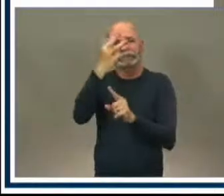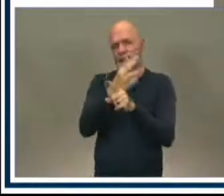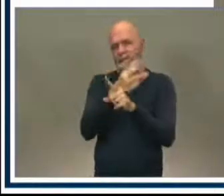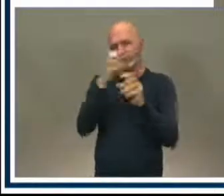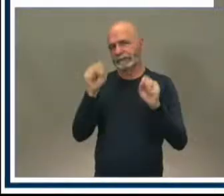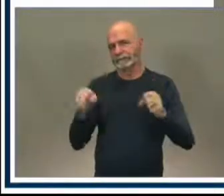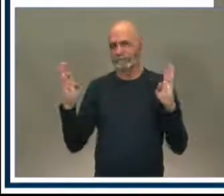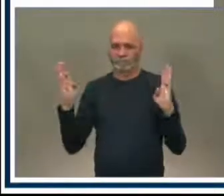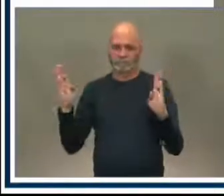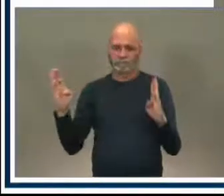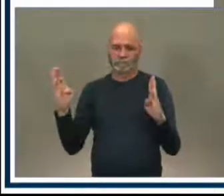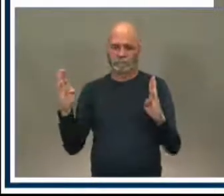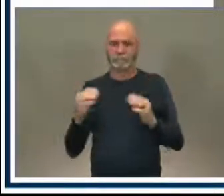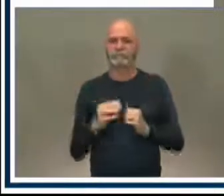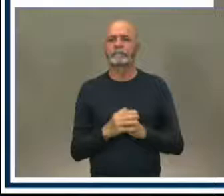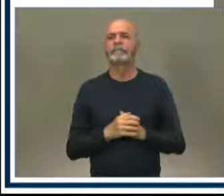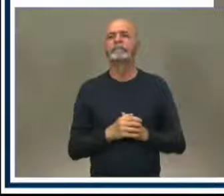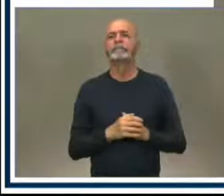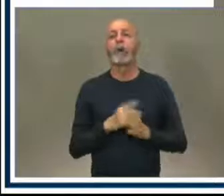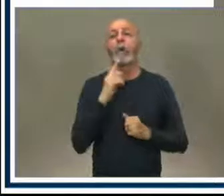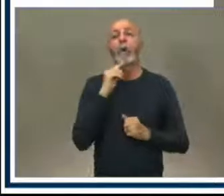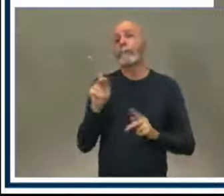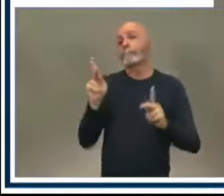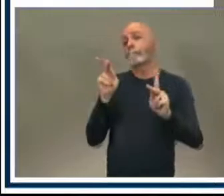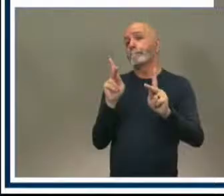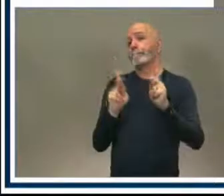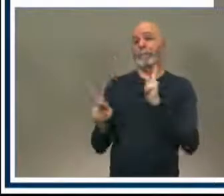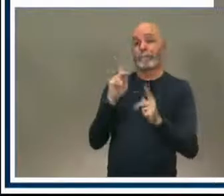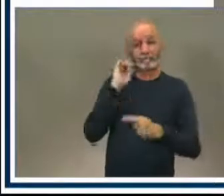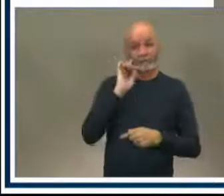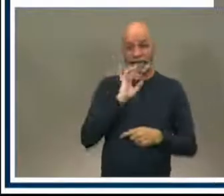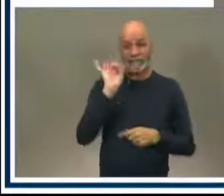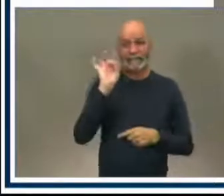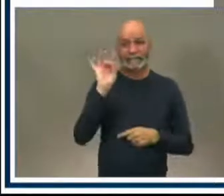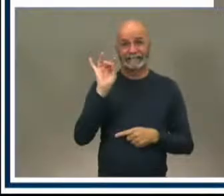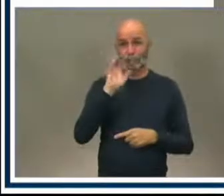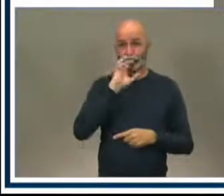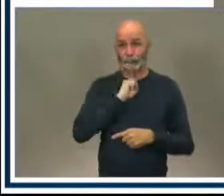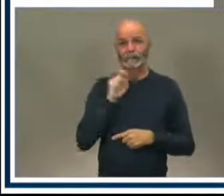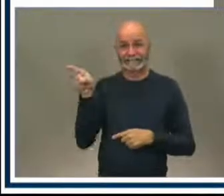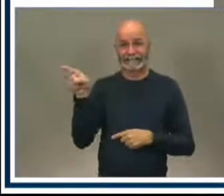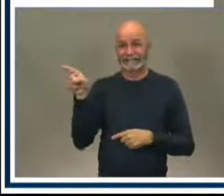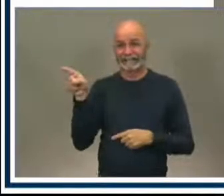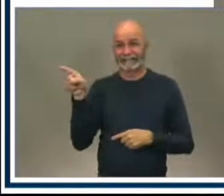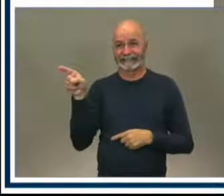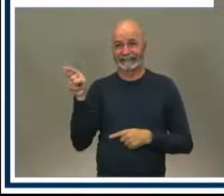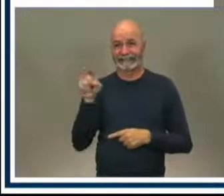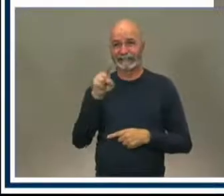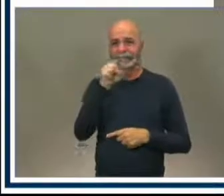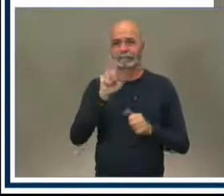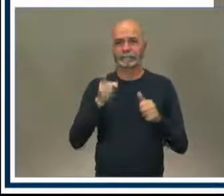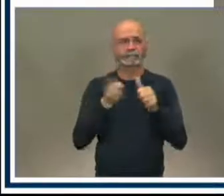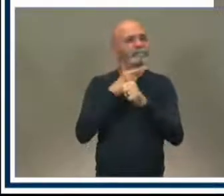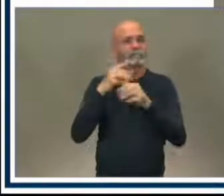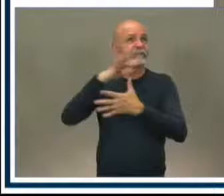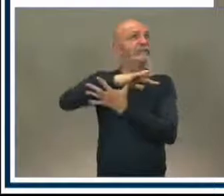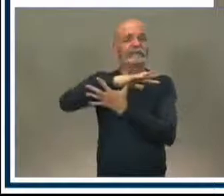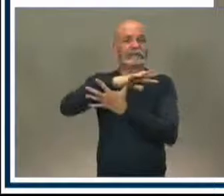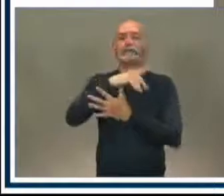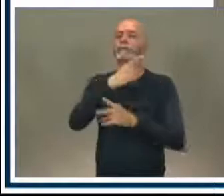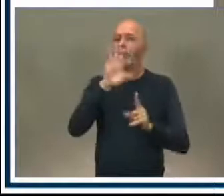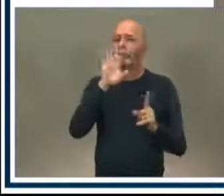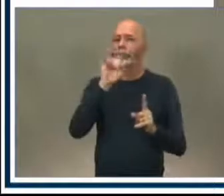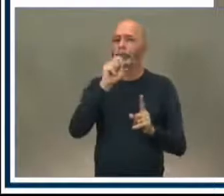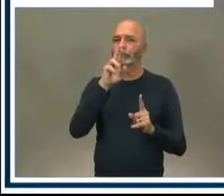are going to be first in line for their booster dose. So the 80-year-olds will naturally be ahead of the 70 to 79-year-olds because they were first in